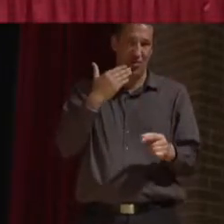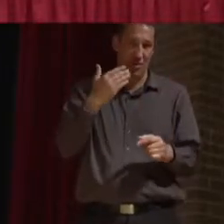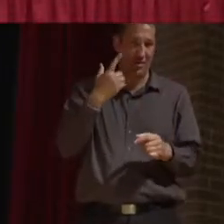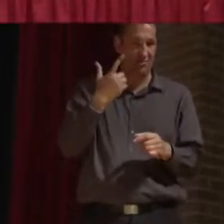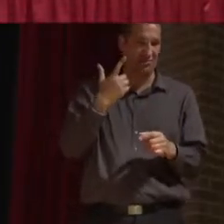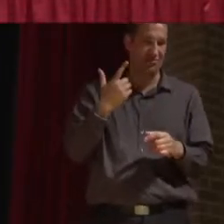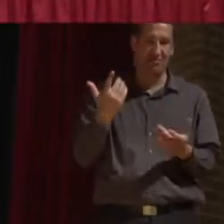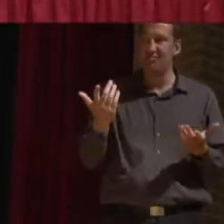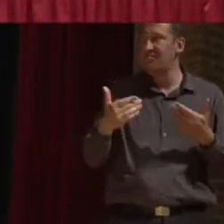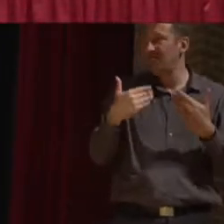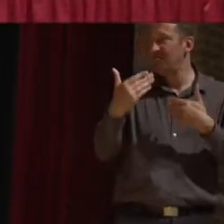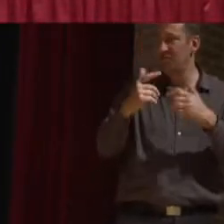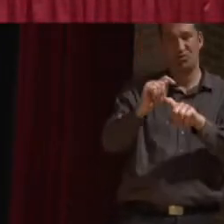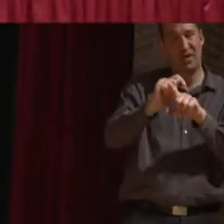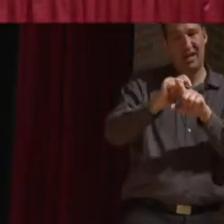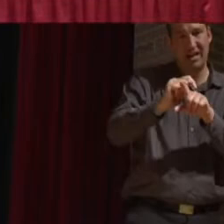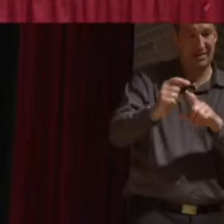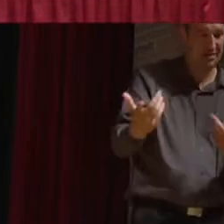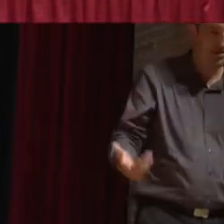So, I agree. There's no